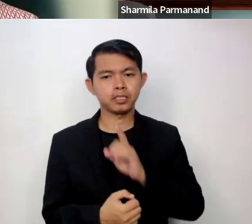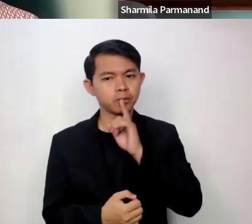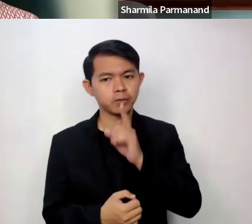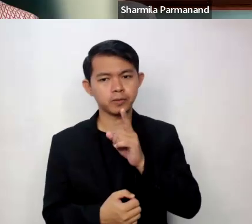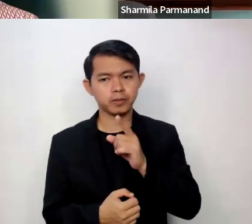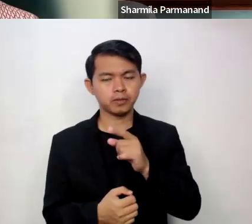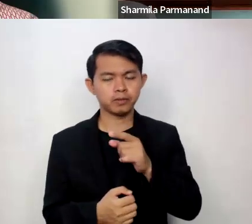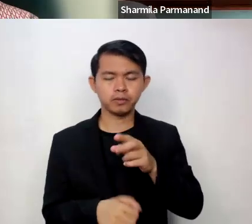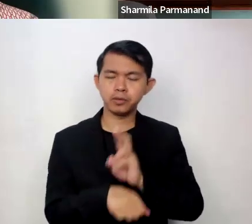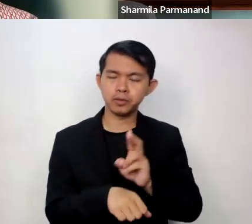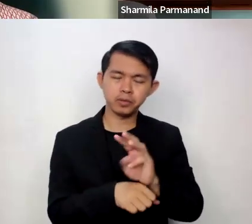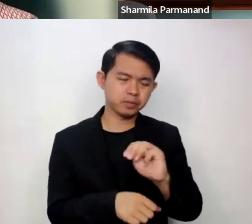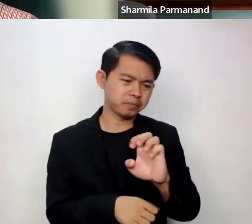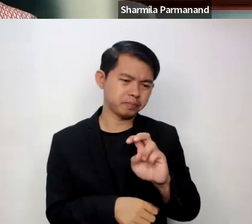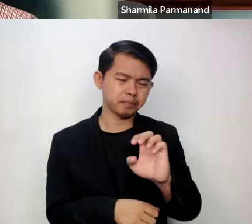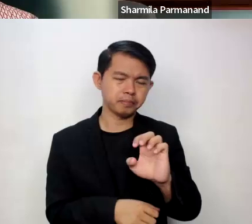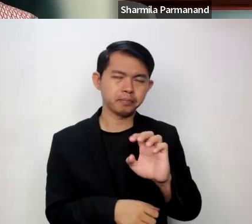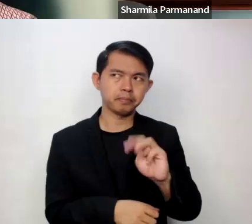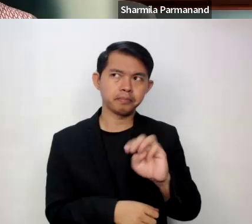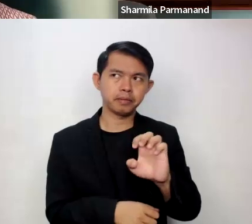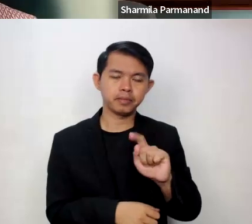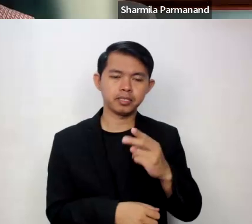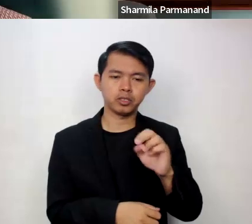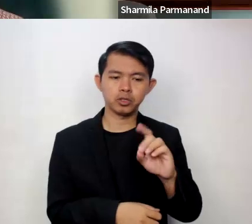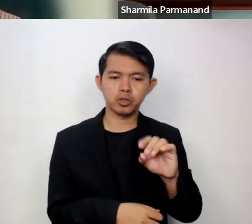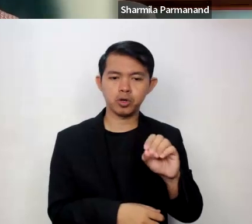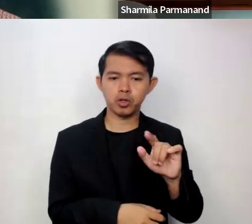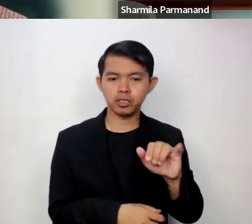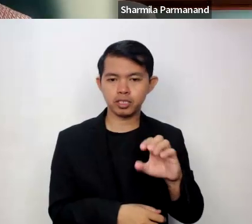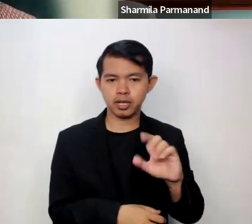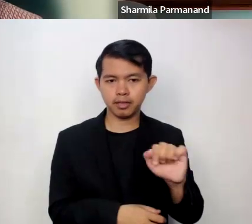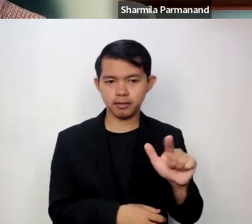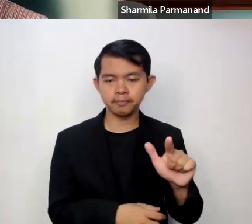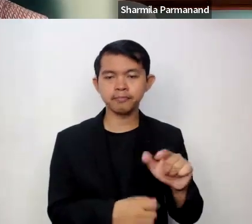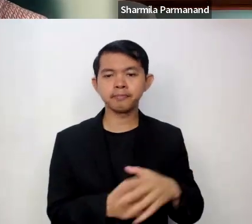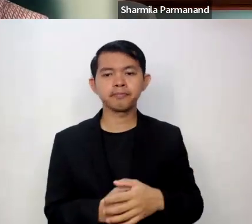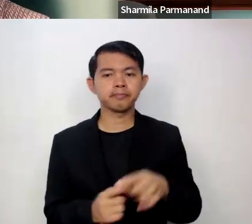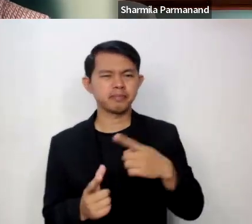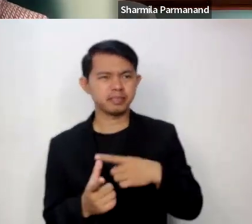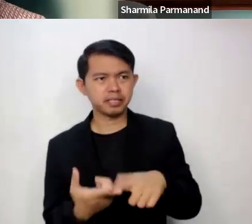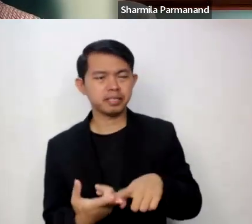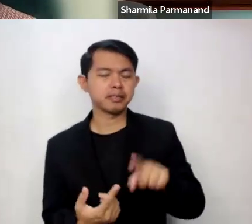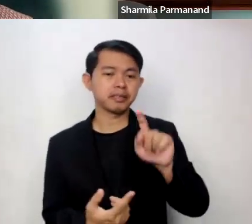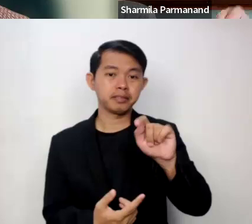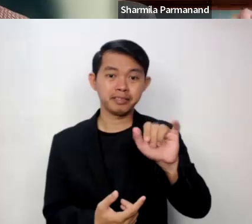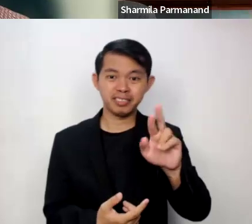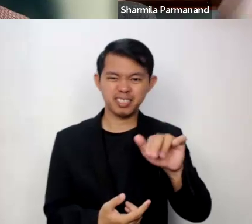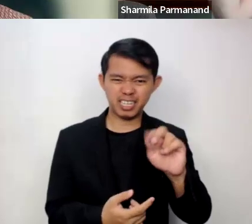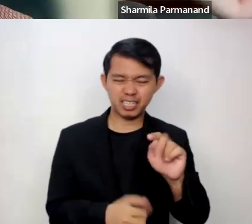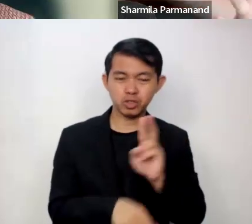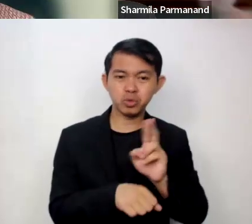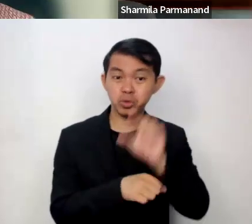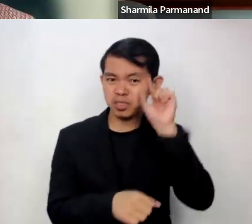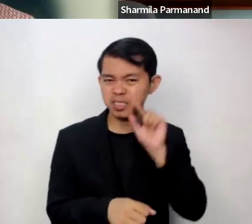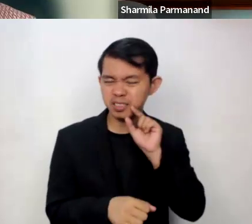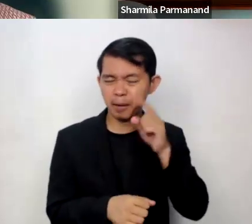methodological nationalism rin. And also local tyrants also weaponize gender for their own interests, right? They also point